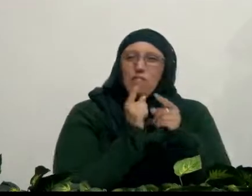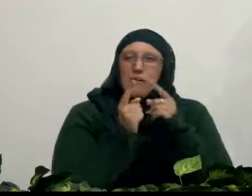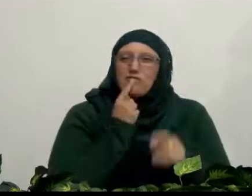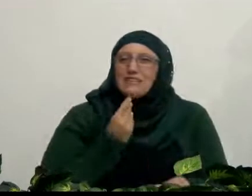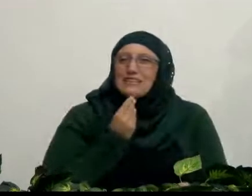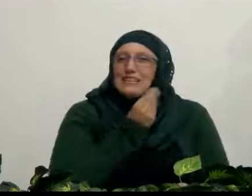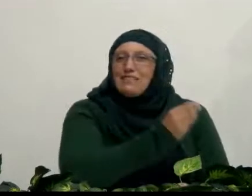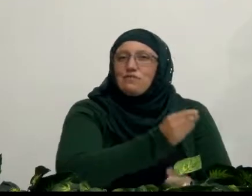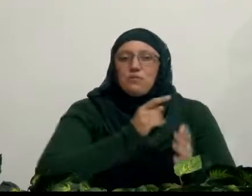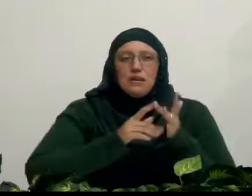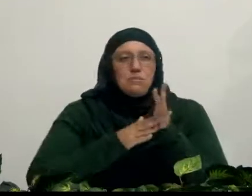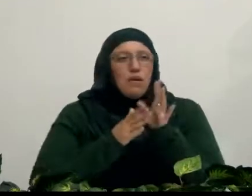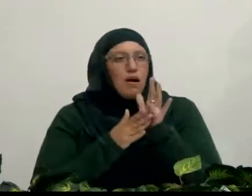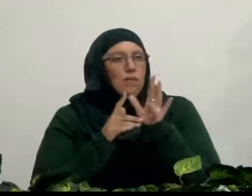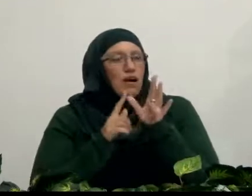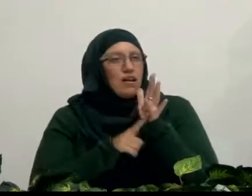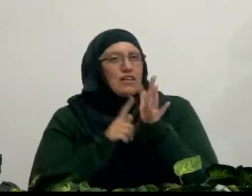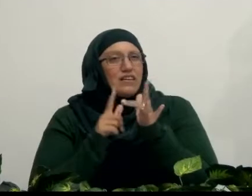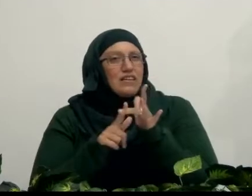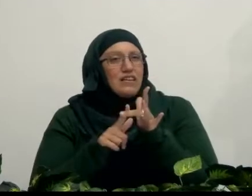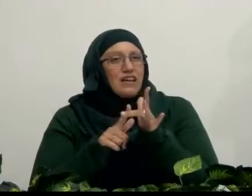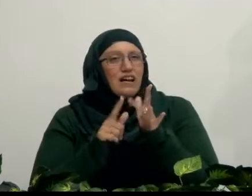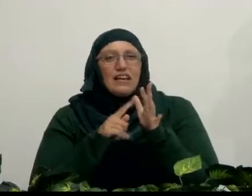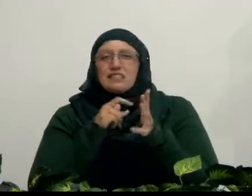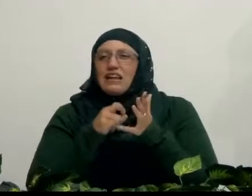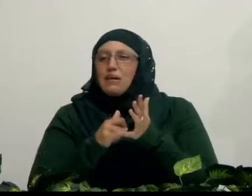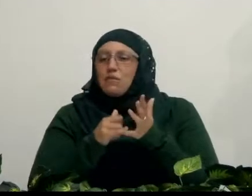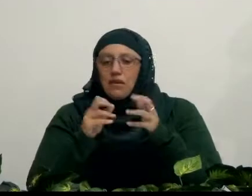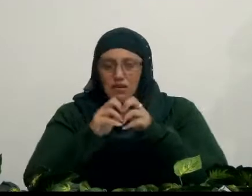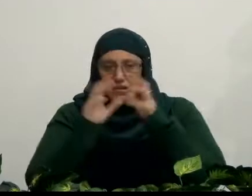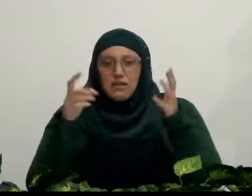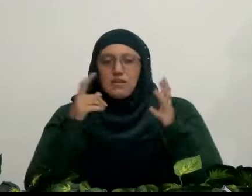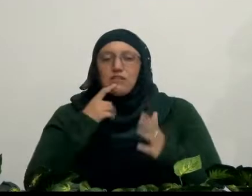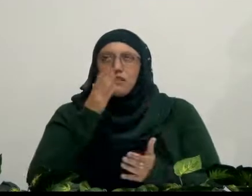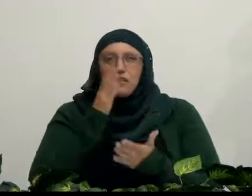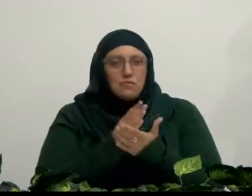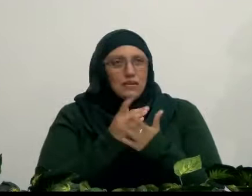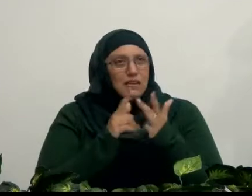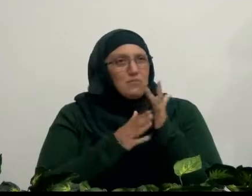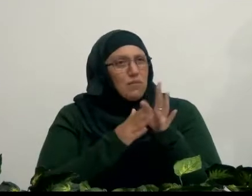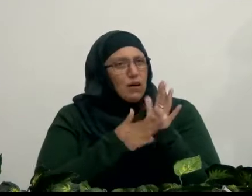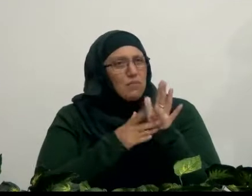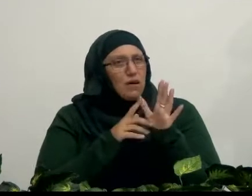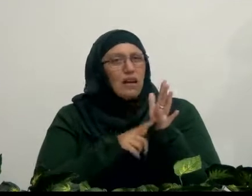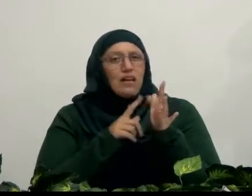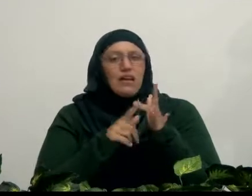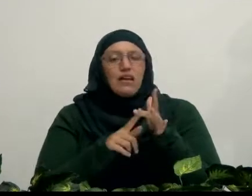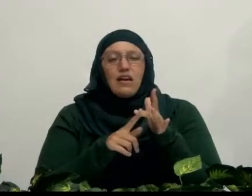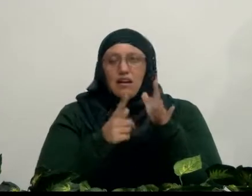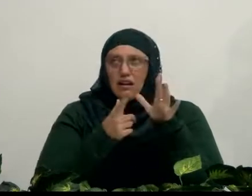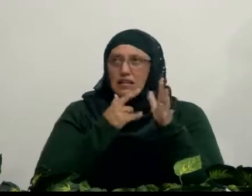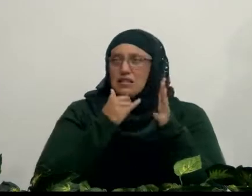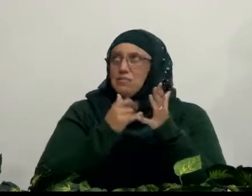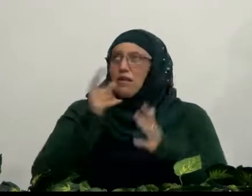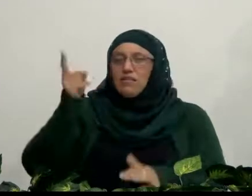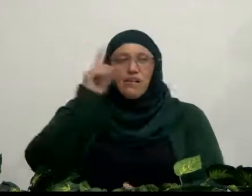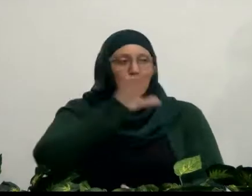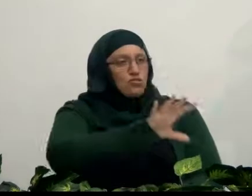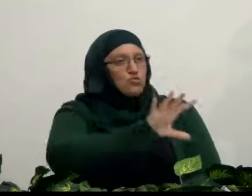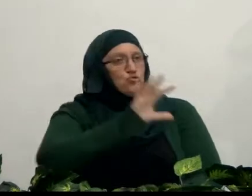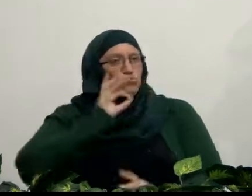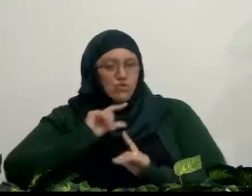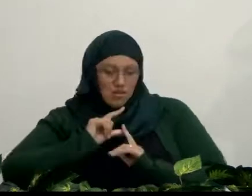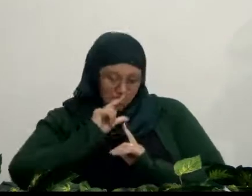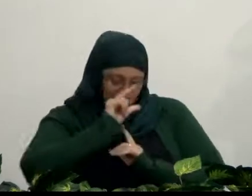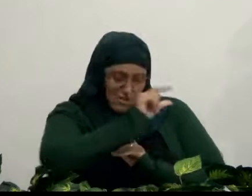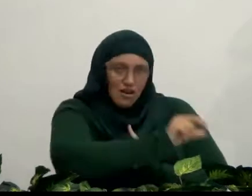Imam Ali alayhi salam and made it clear that it is Imam Ali alayhi salam who is the appointed leader after